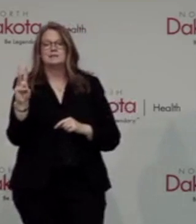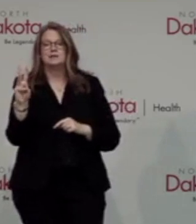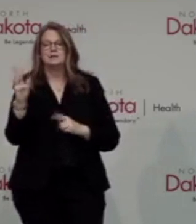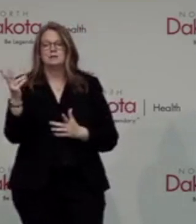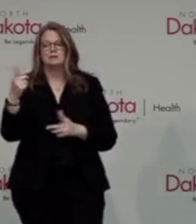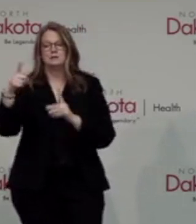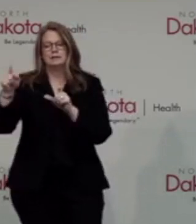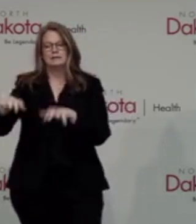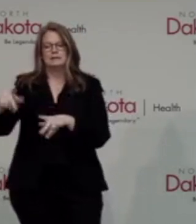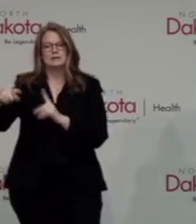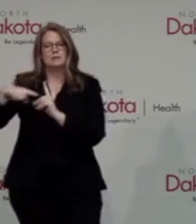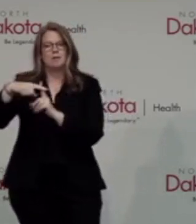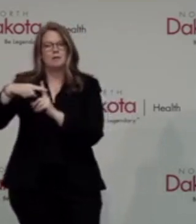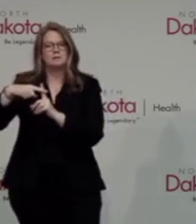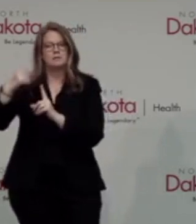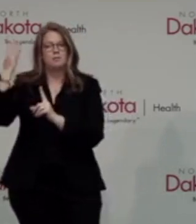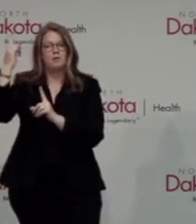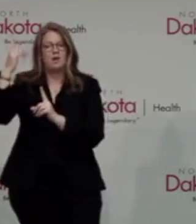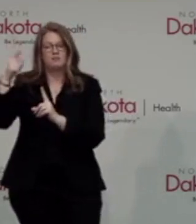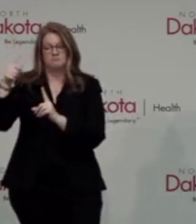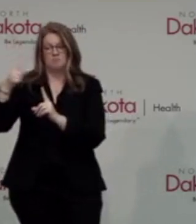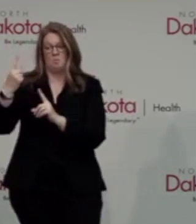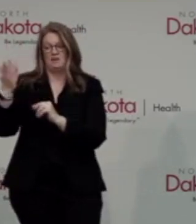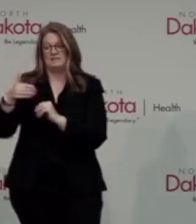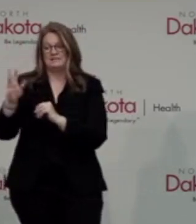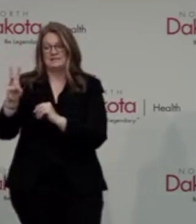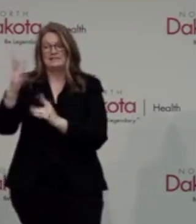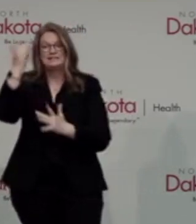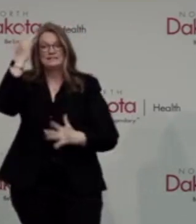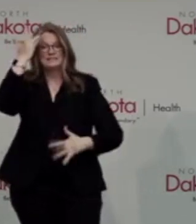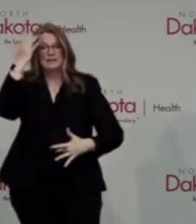testing positive without the vaccine.